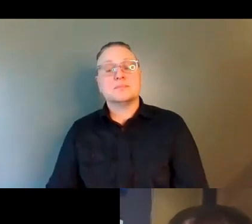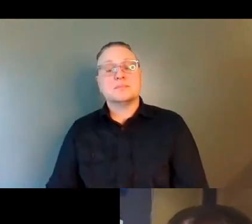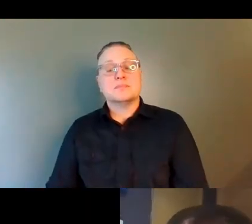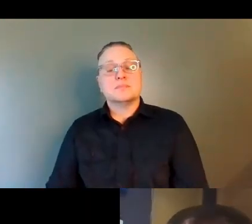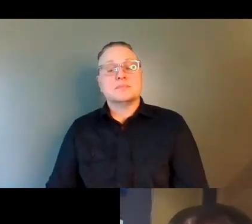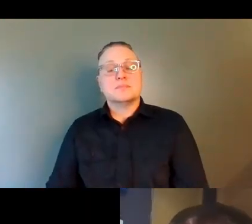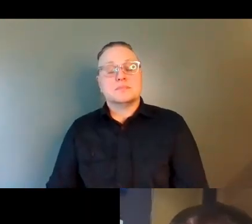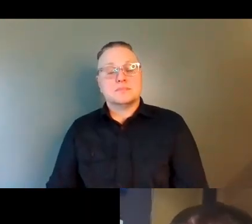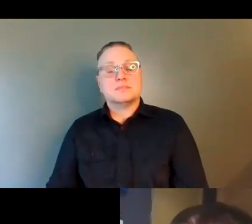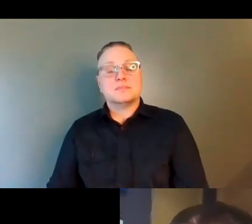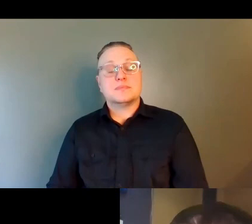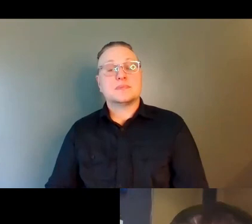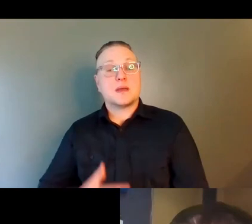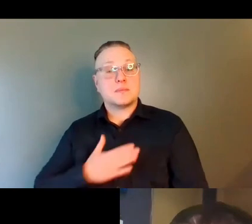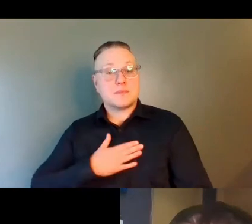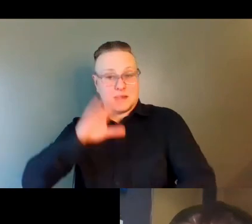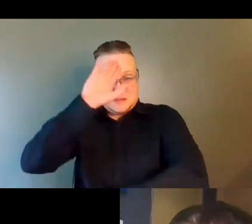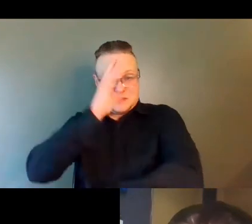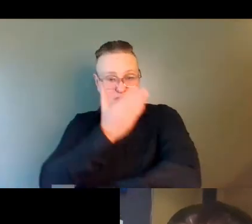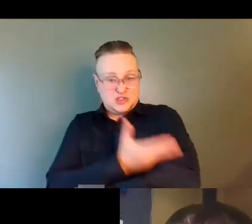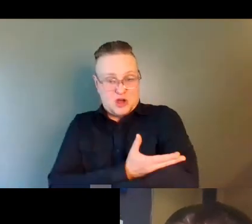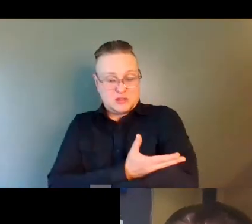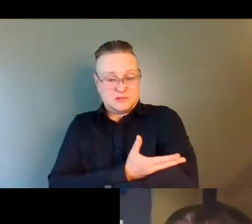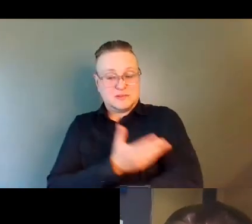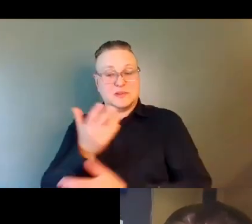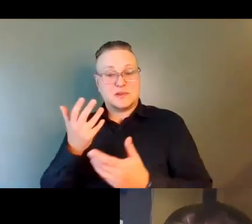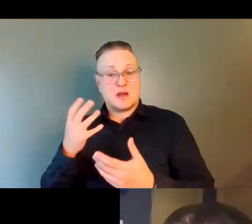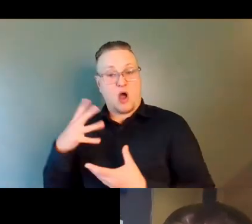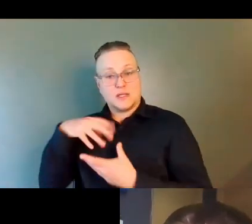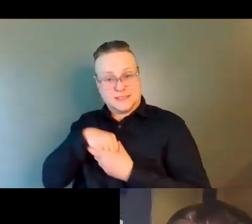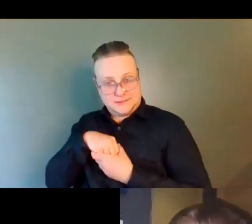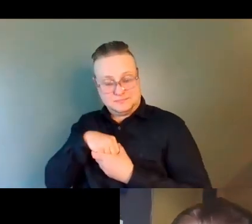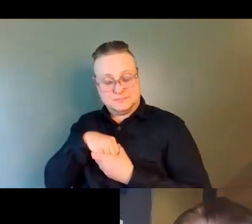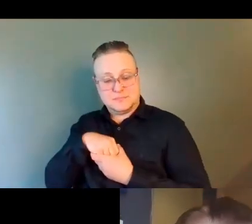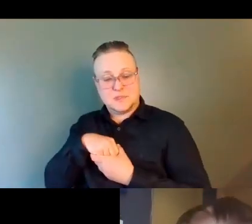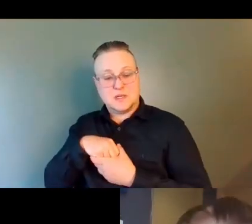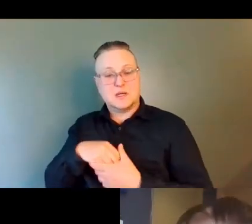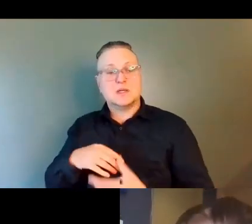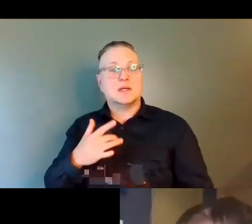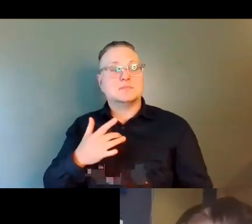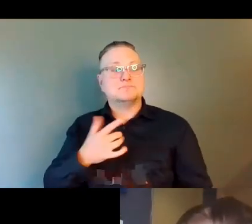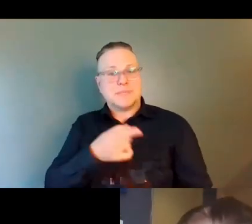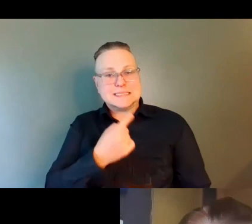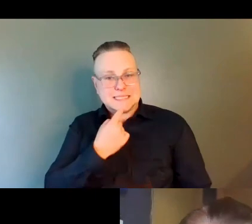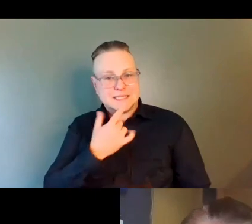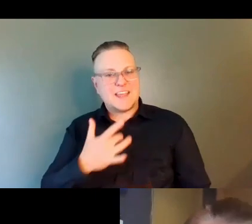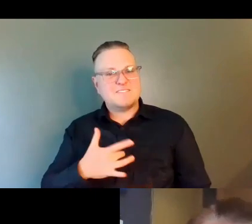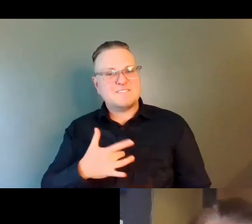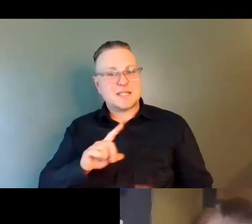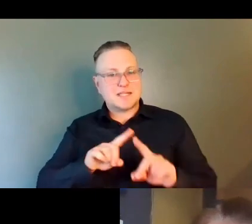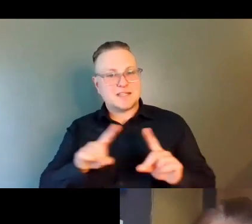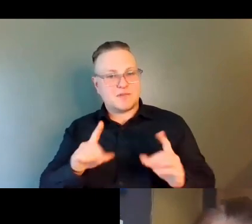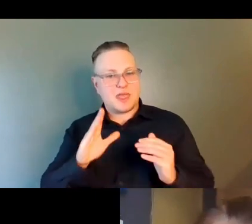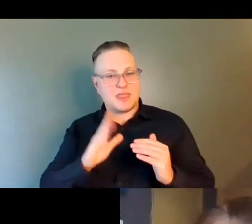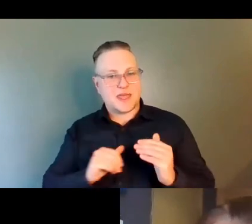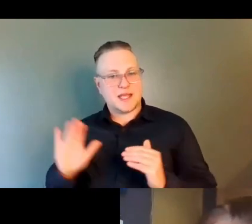he often feels different from his peers. As a parent, this breaks my heart and I can't fix it for him. I often